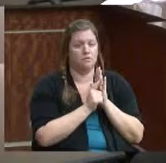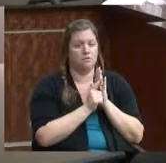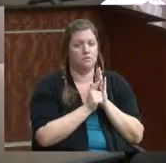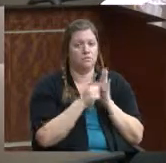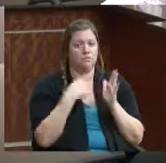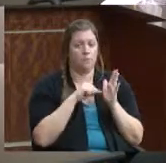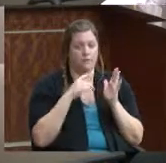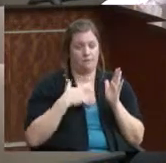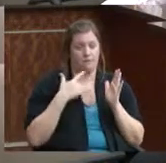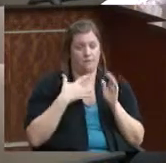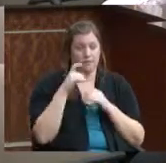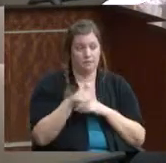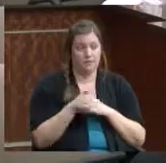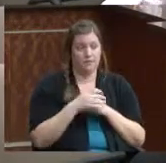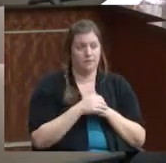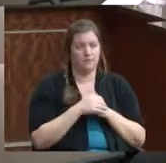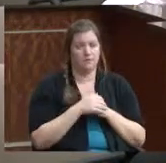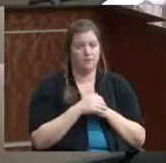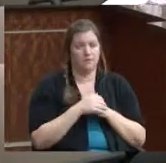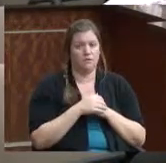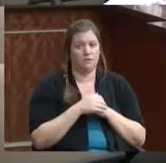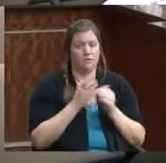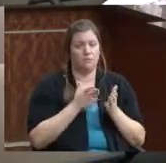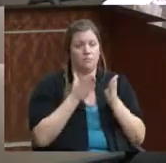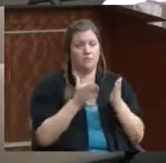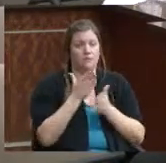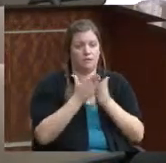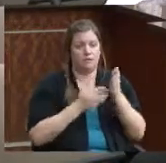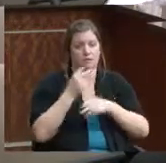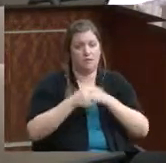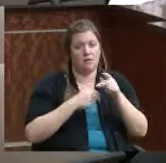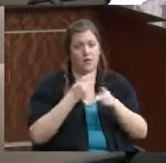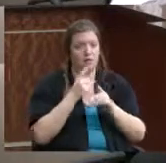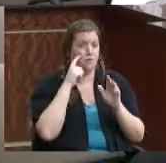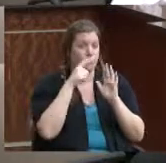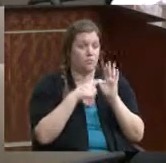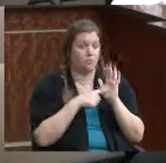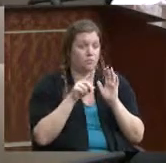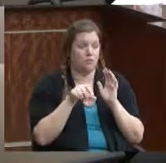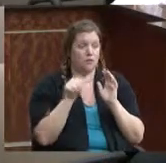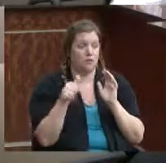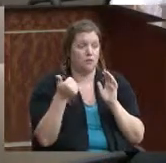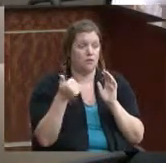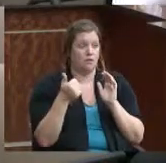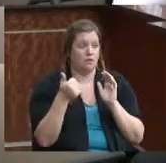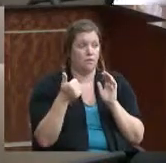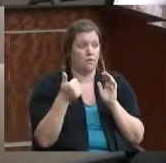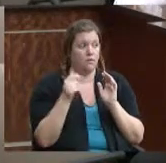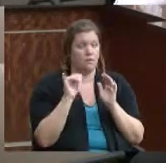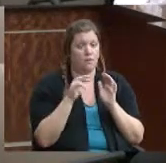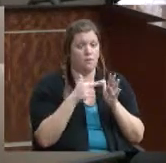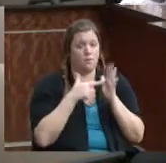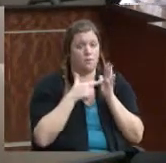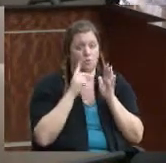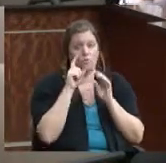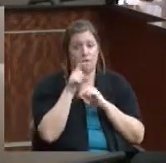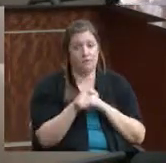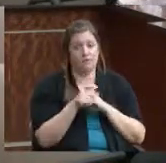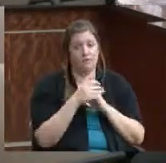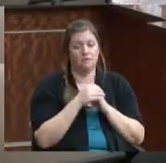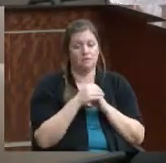we felt necessary to provide some type of notice because no other notice otherwise would have been required or even